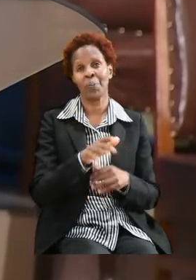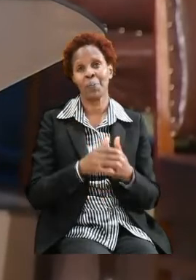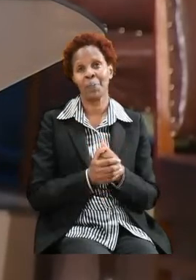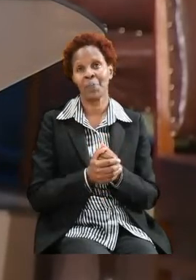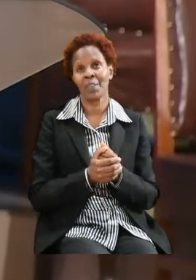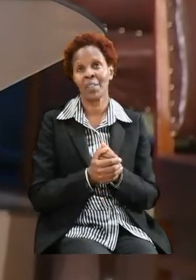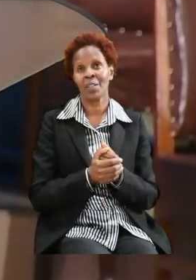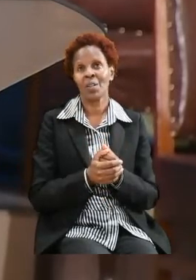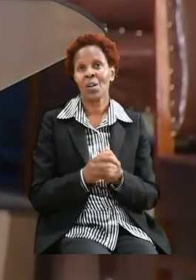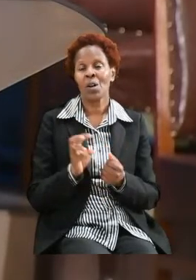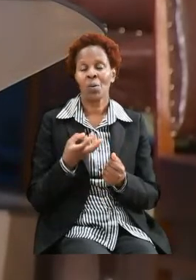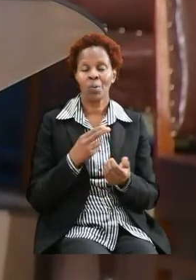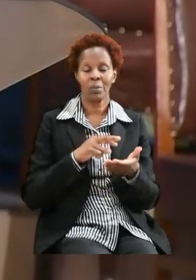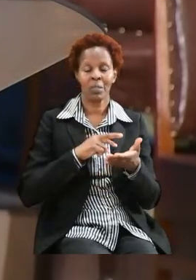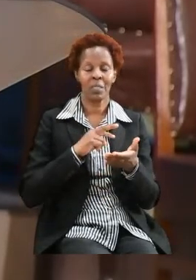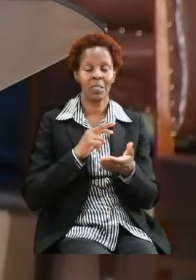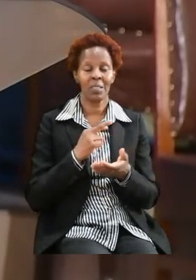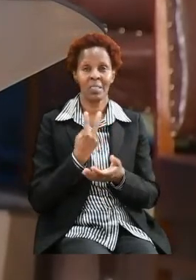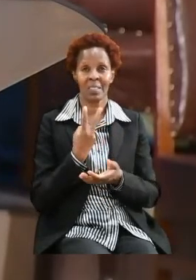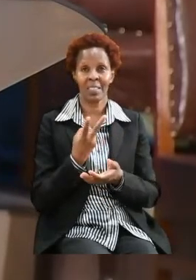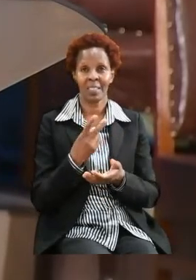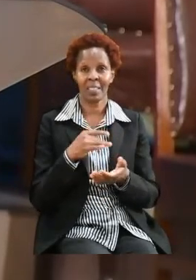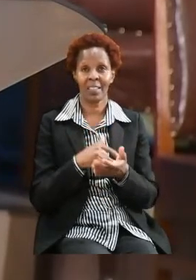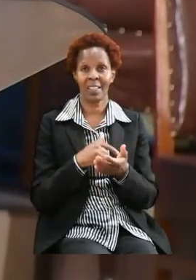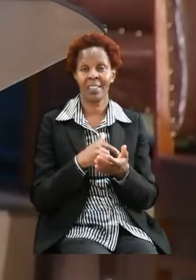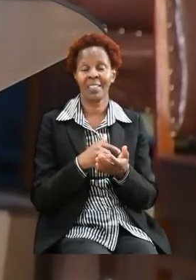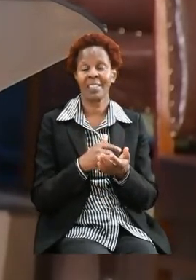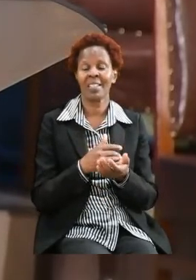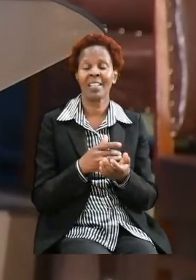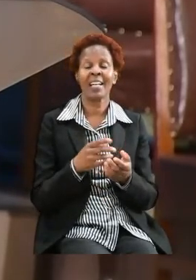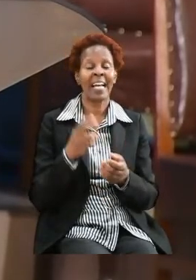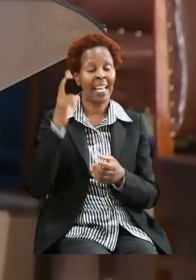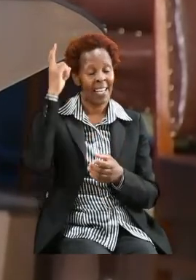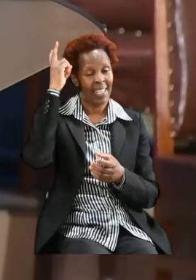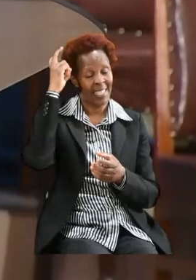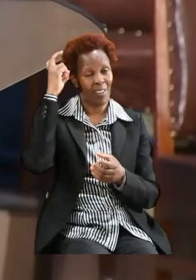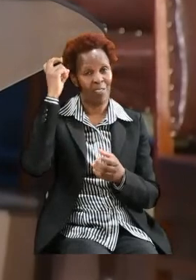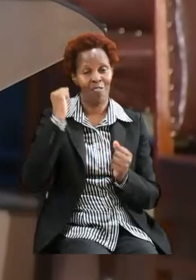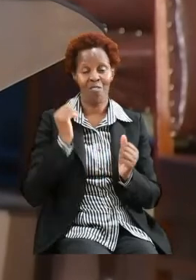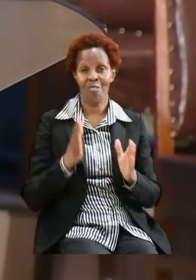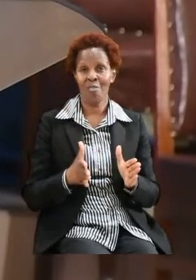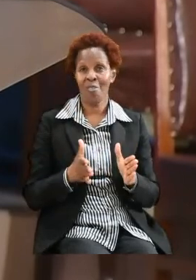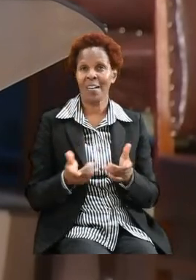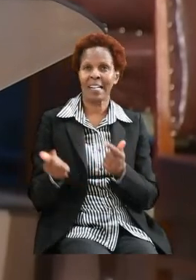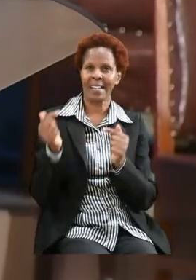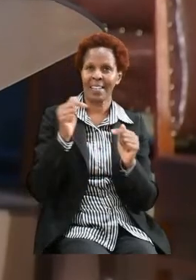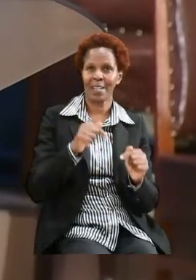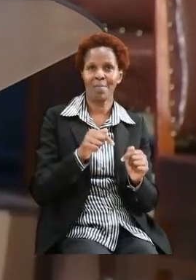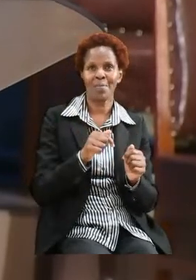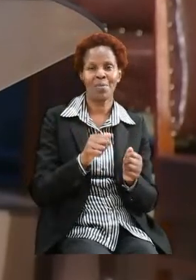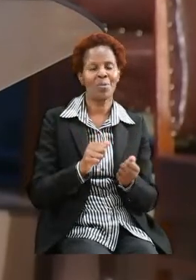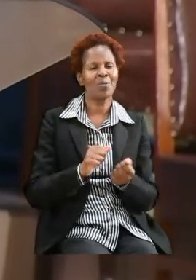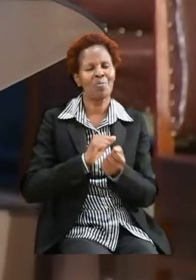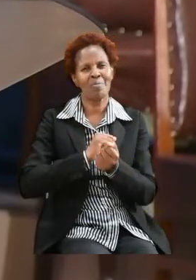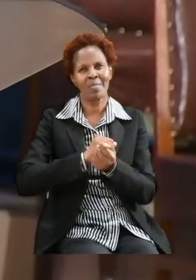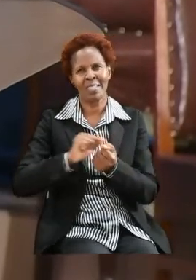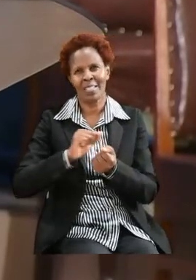Here we see the devil came to destroy our lives, but Jesus, being our shepherd, he defeated him so